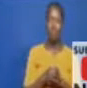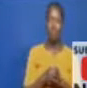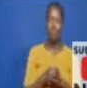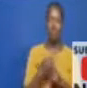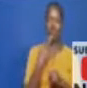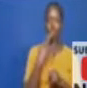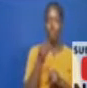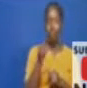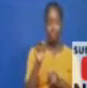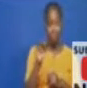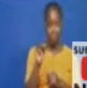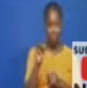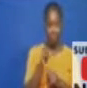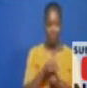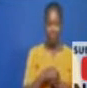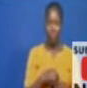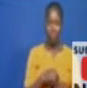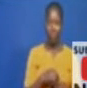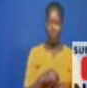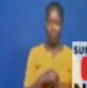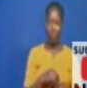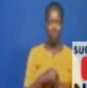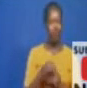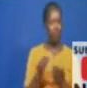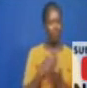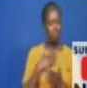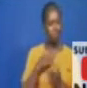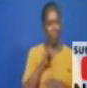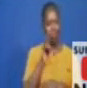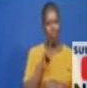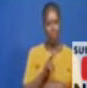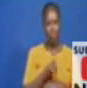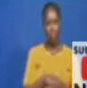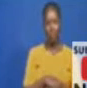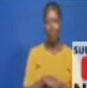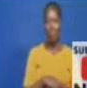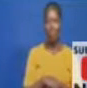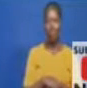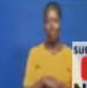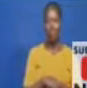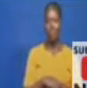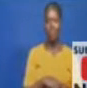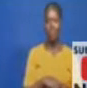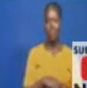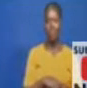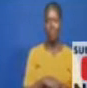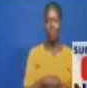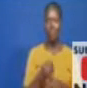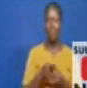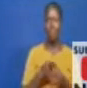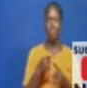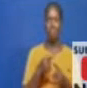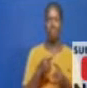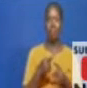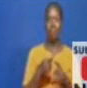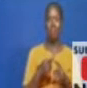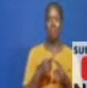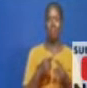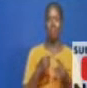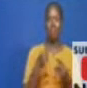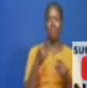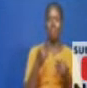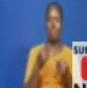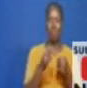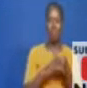million. Somebody will ask, before even going to the rest, out of 941, 400 goes